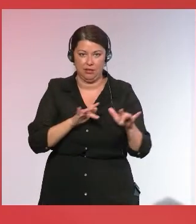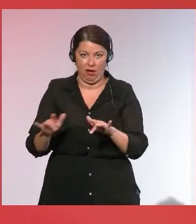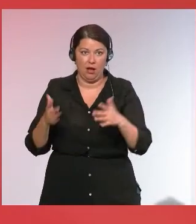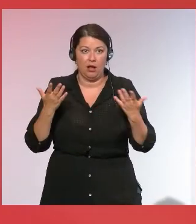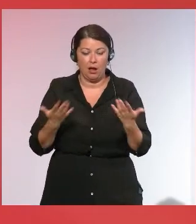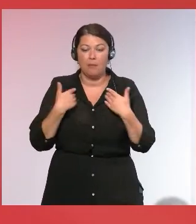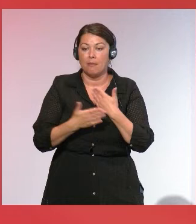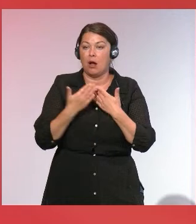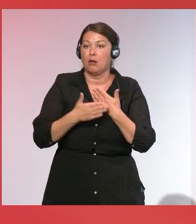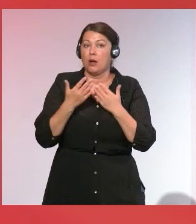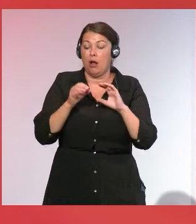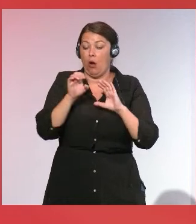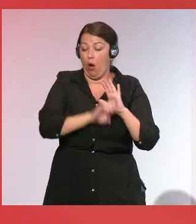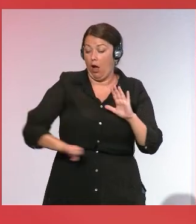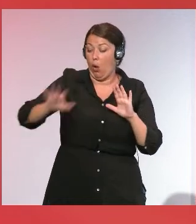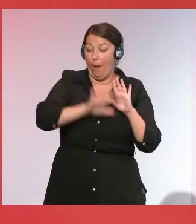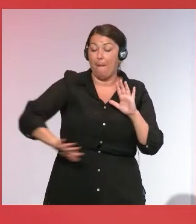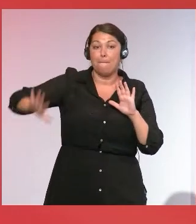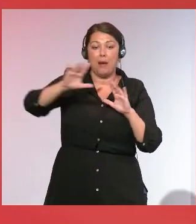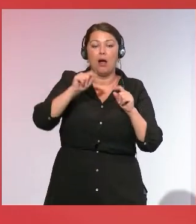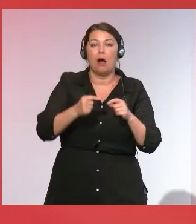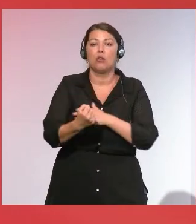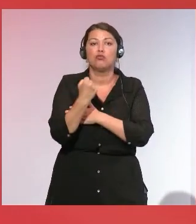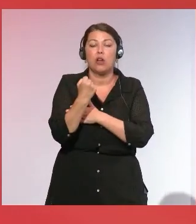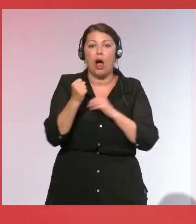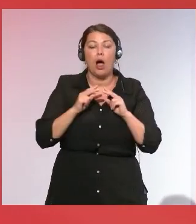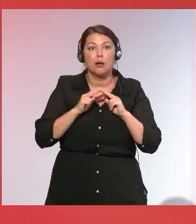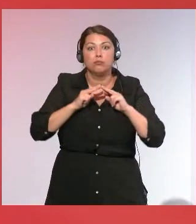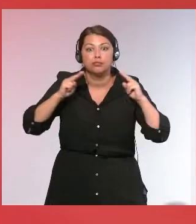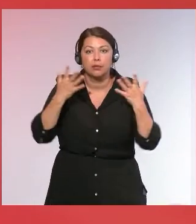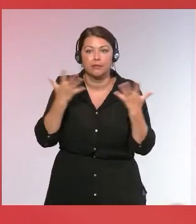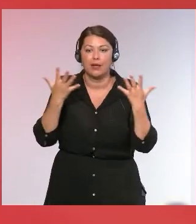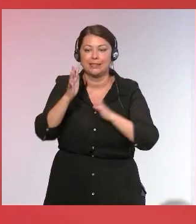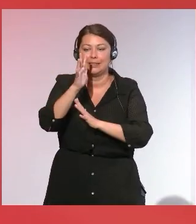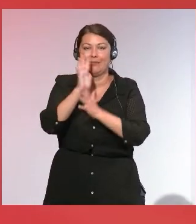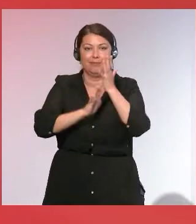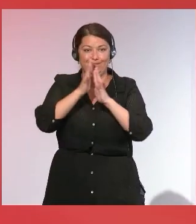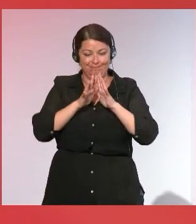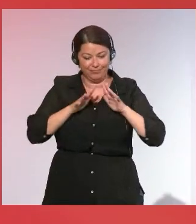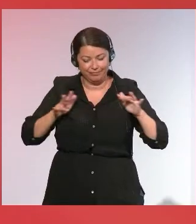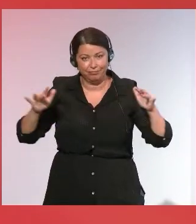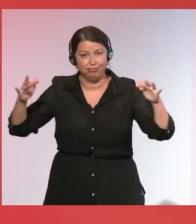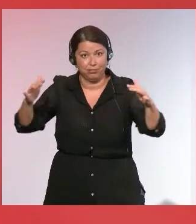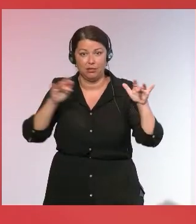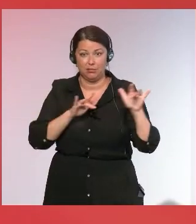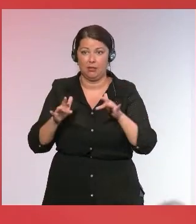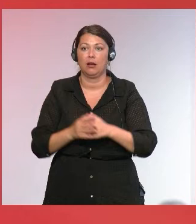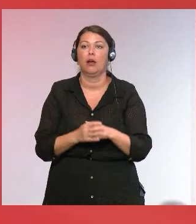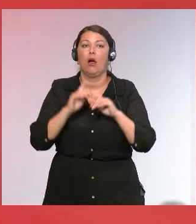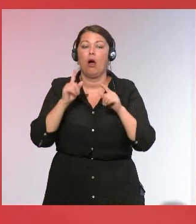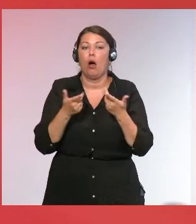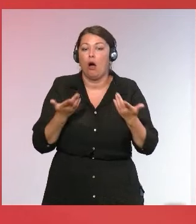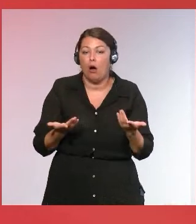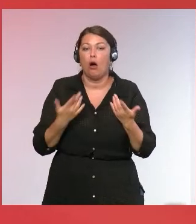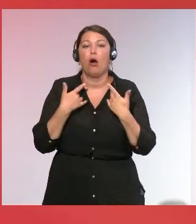apart from losing the loss of maybe of life and possessions, also leads to terrible air pollution, and